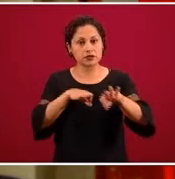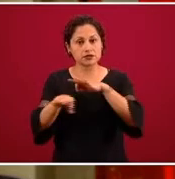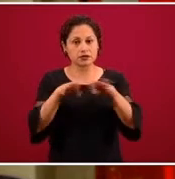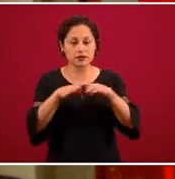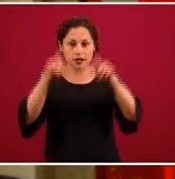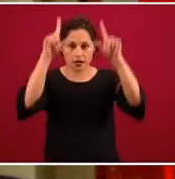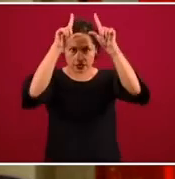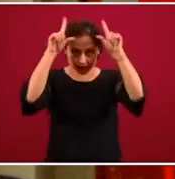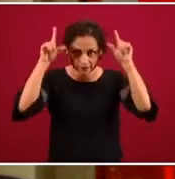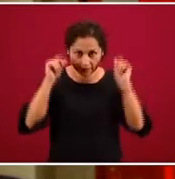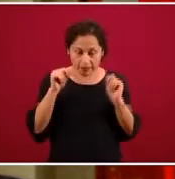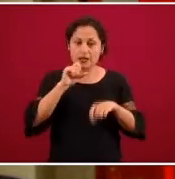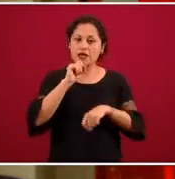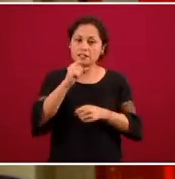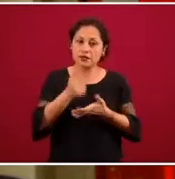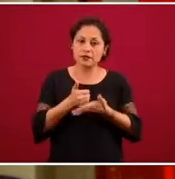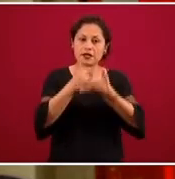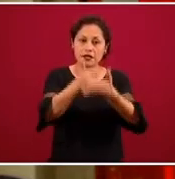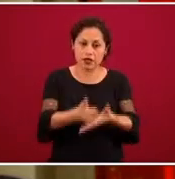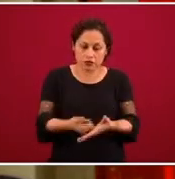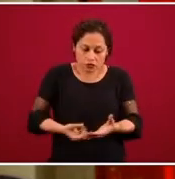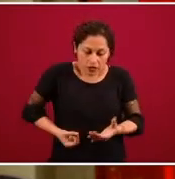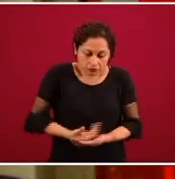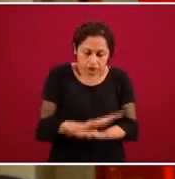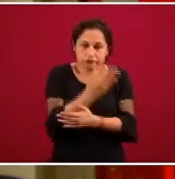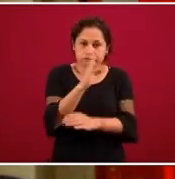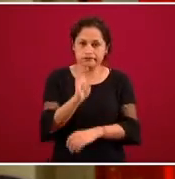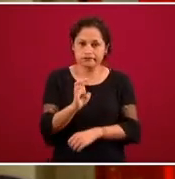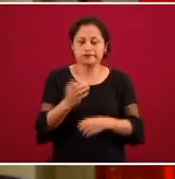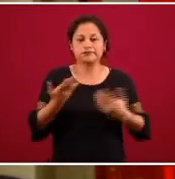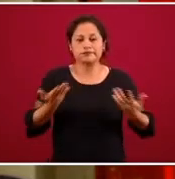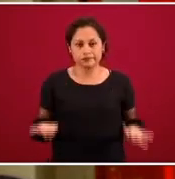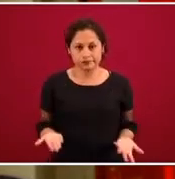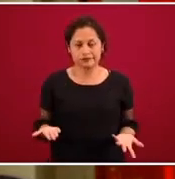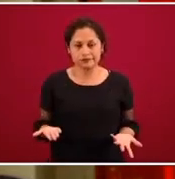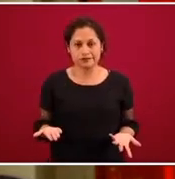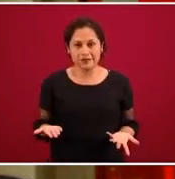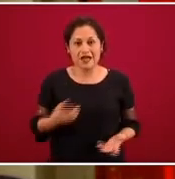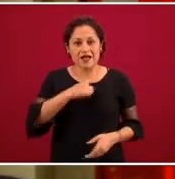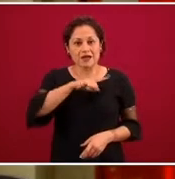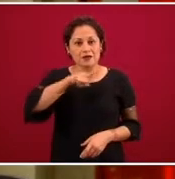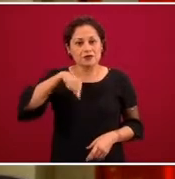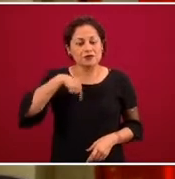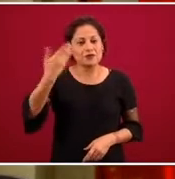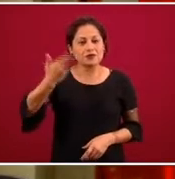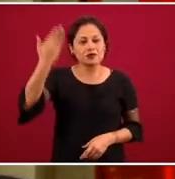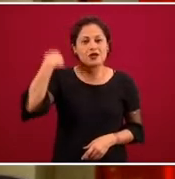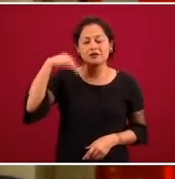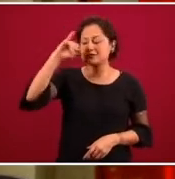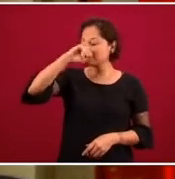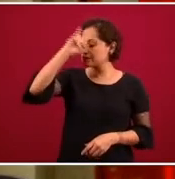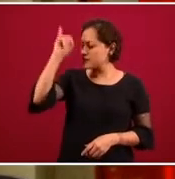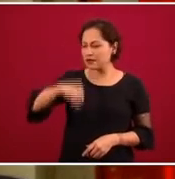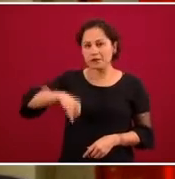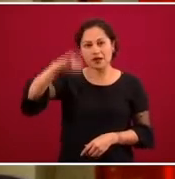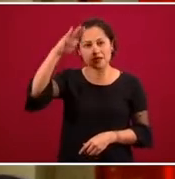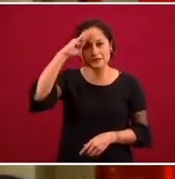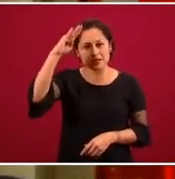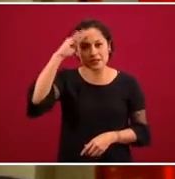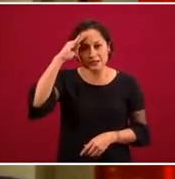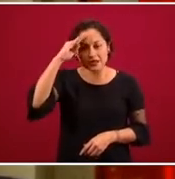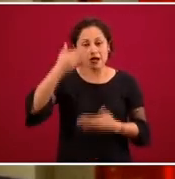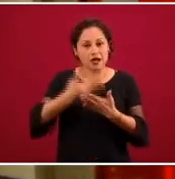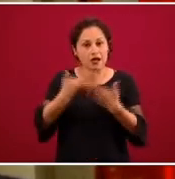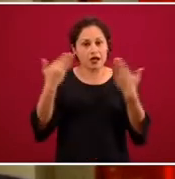We never thought that we were going to celebrate this year. We never thought that this year we would be